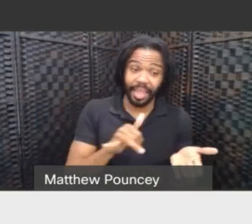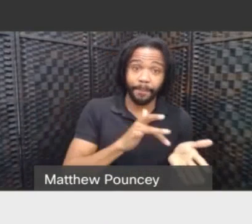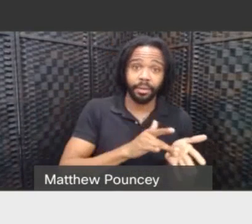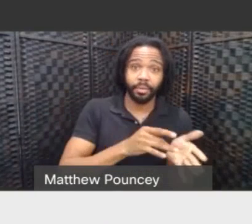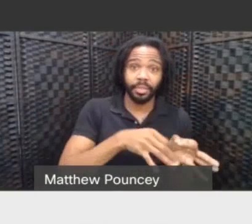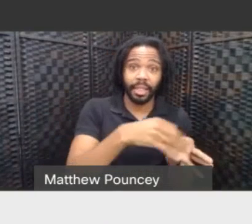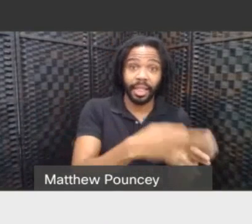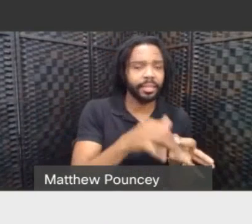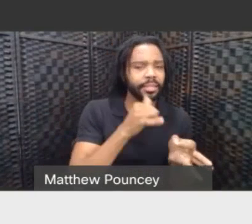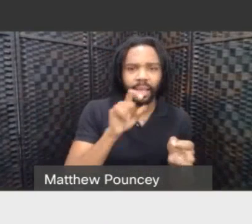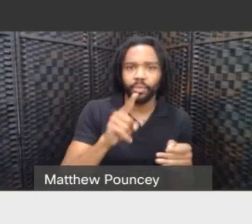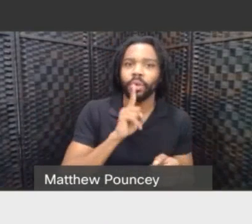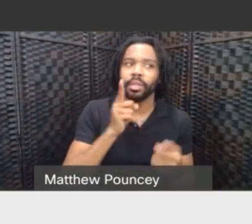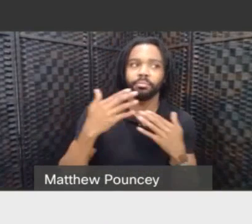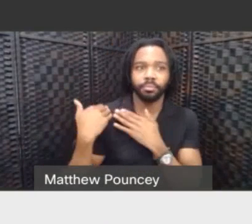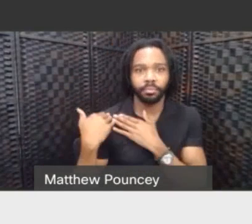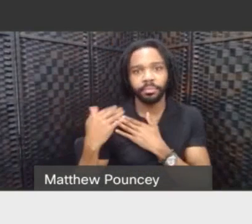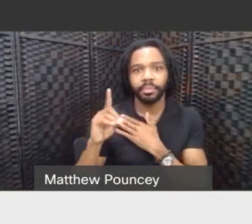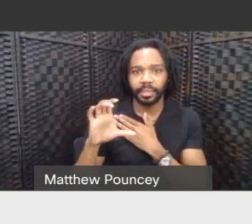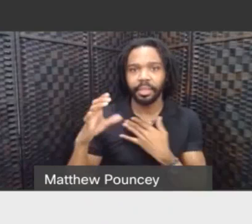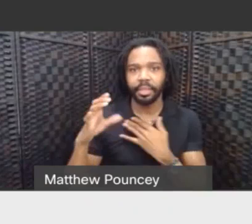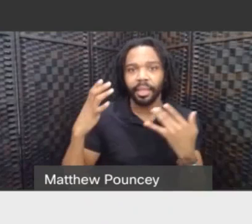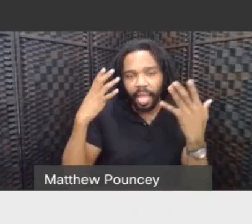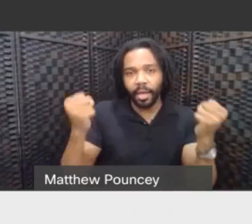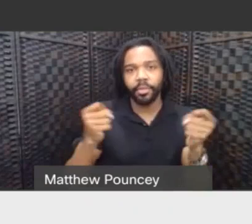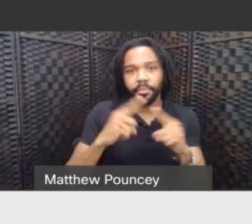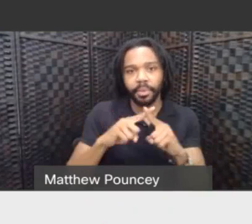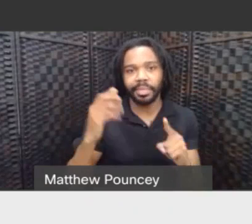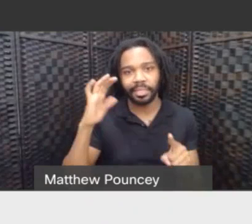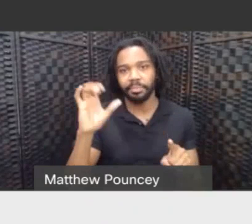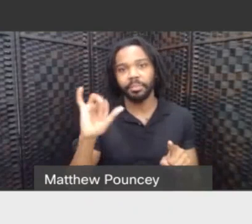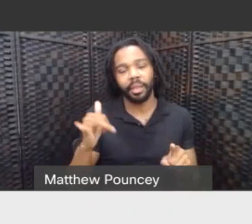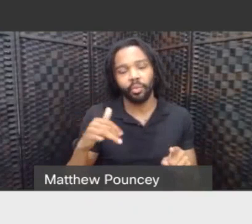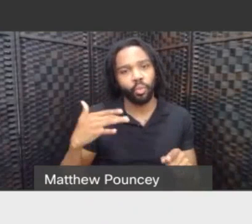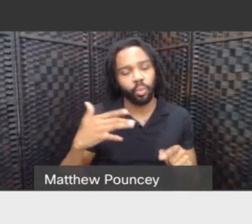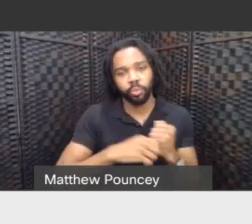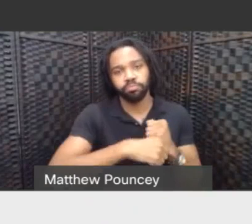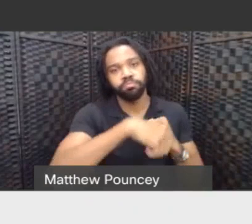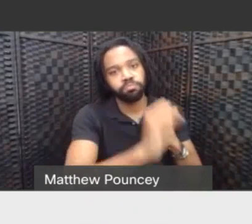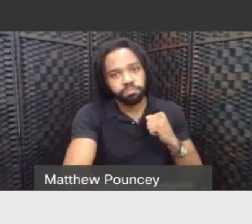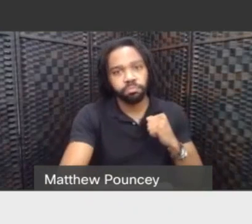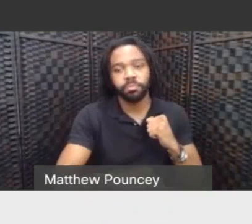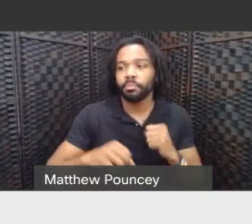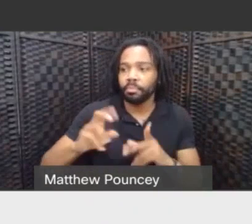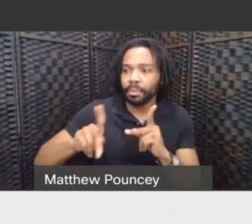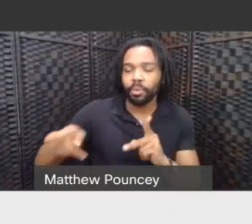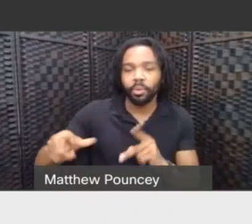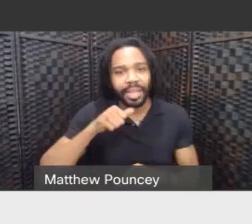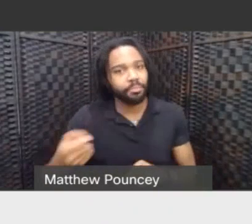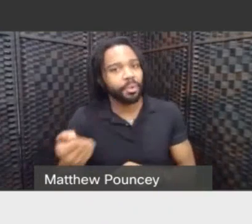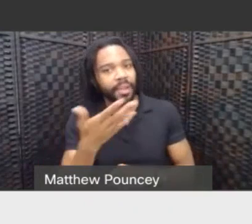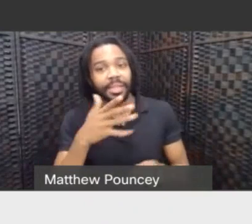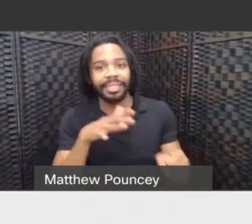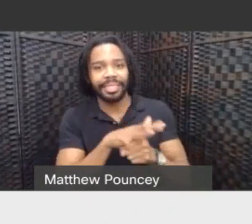necessarily DC Health, but there's, seems to be a significant delay in people providing adequate or